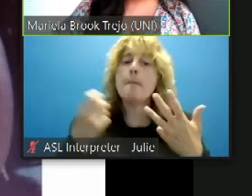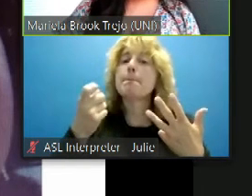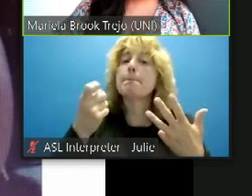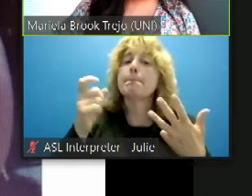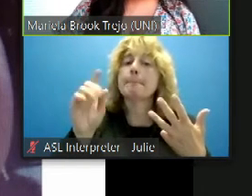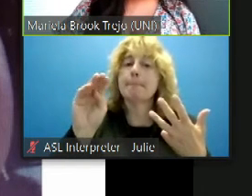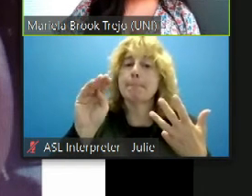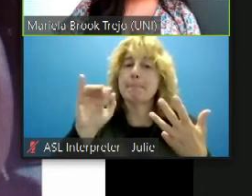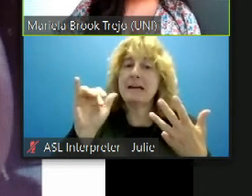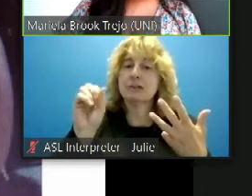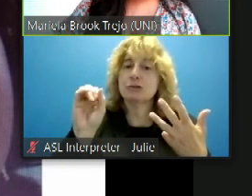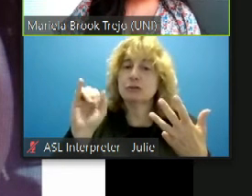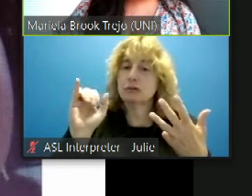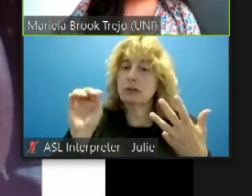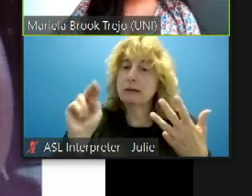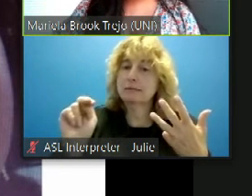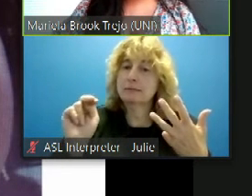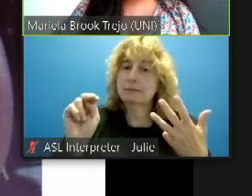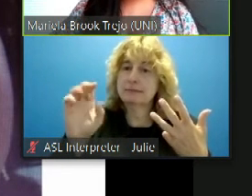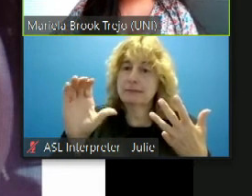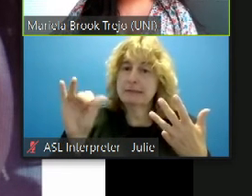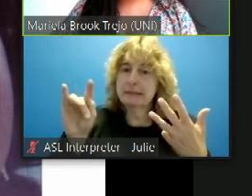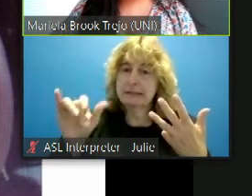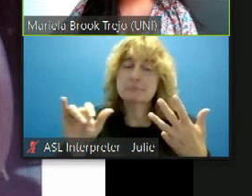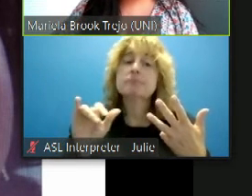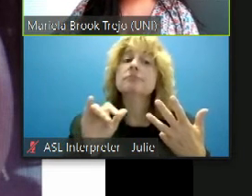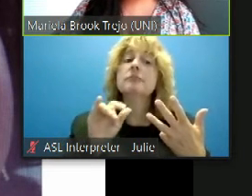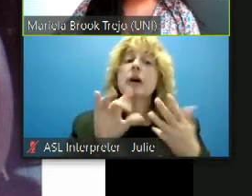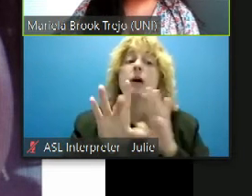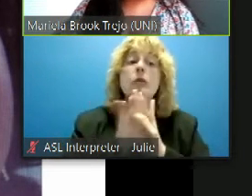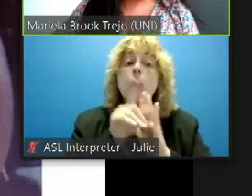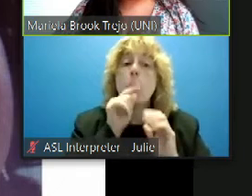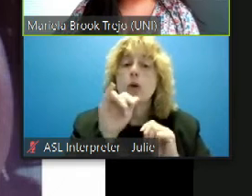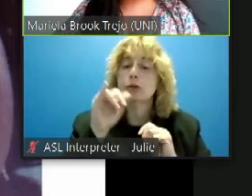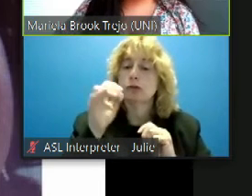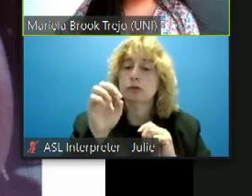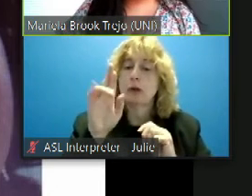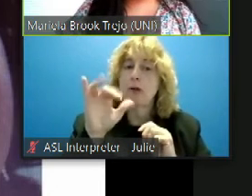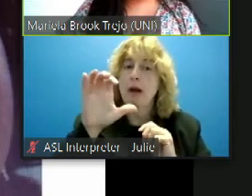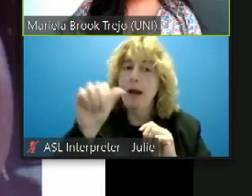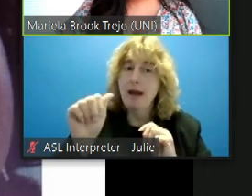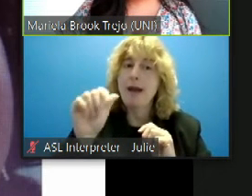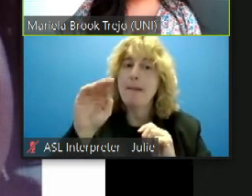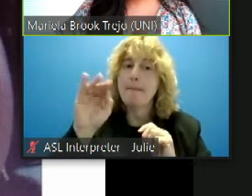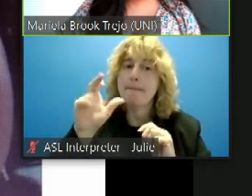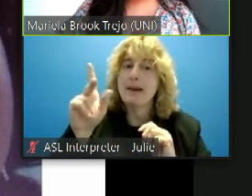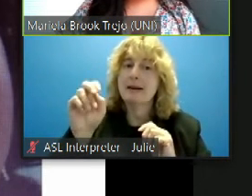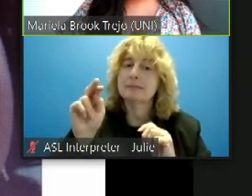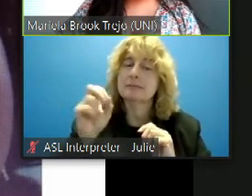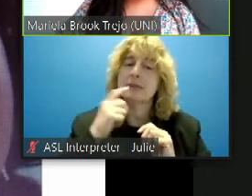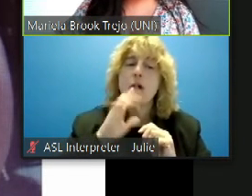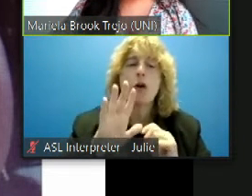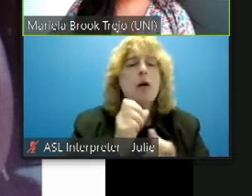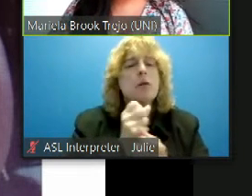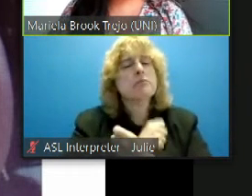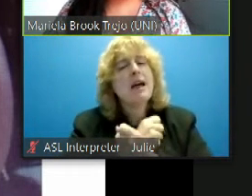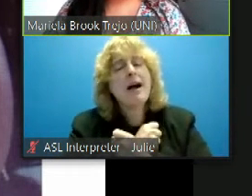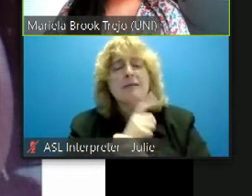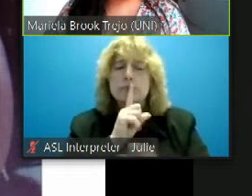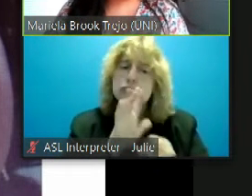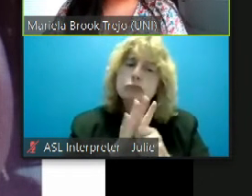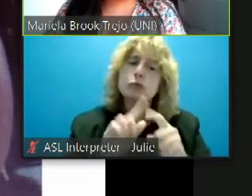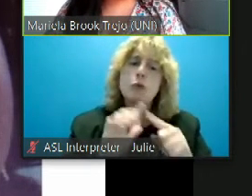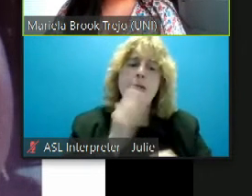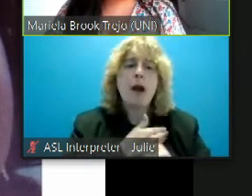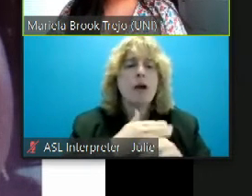Her reasoning is that her love and dedication to our children is priceless. So thank you to Ms. Craigett for all the hard work